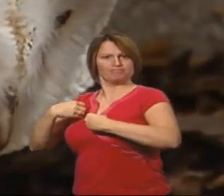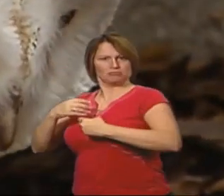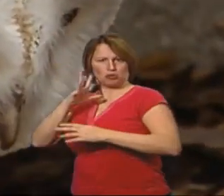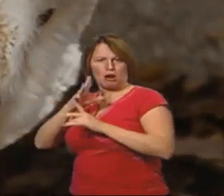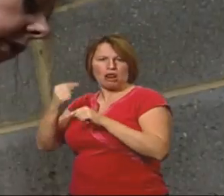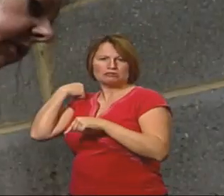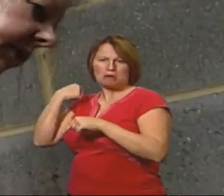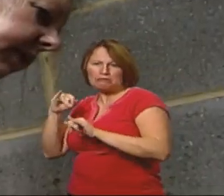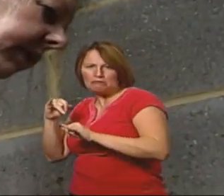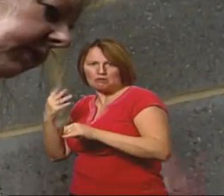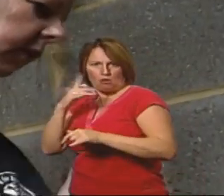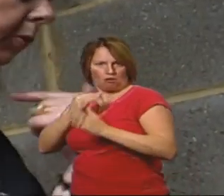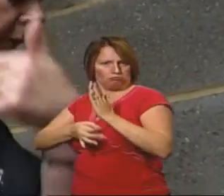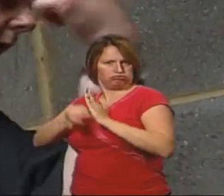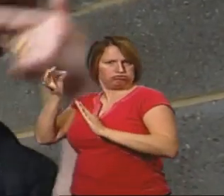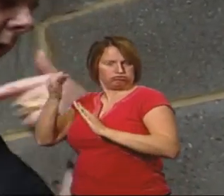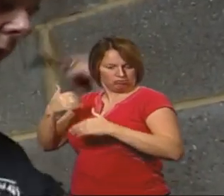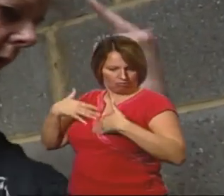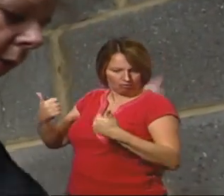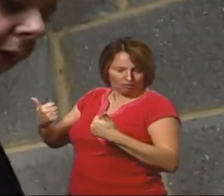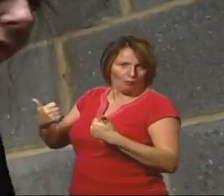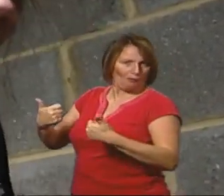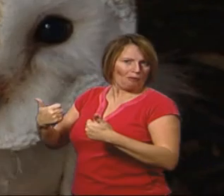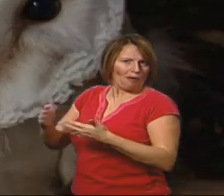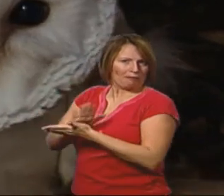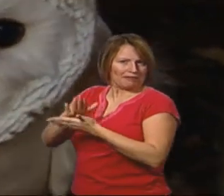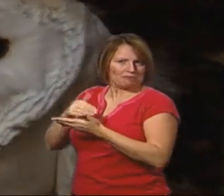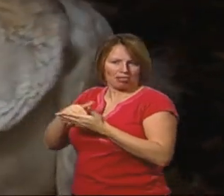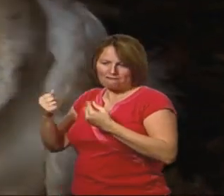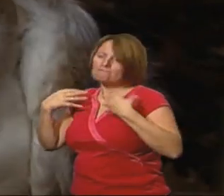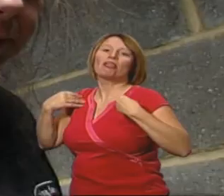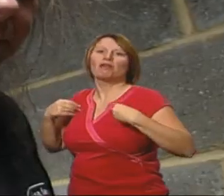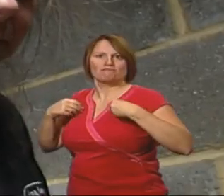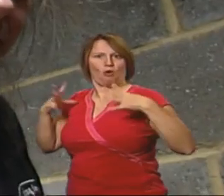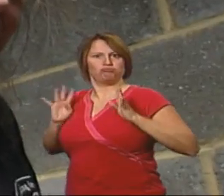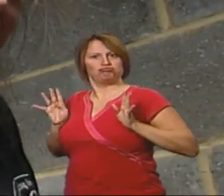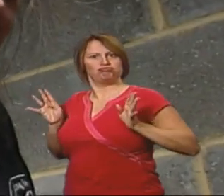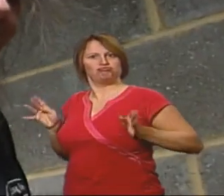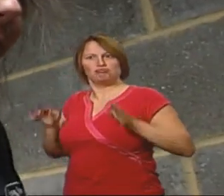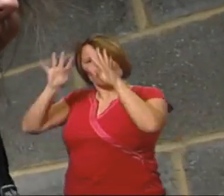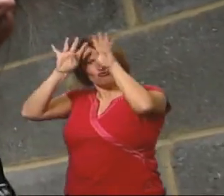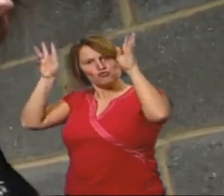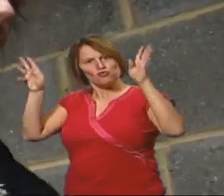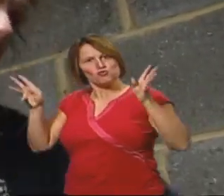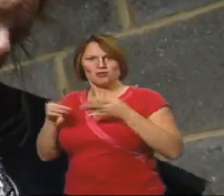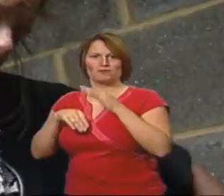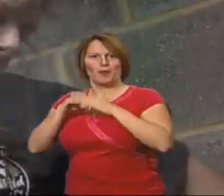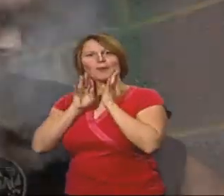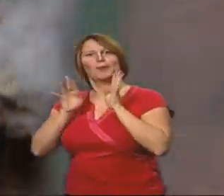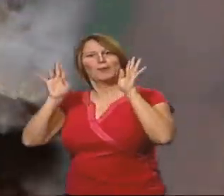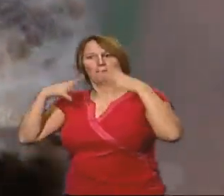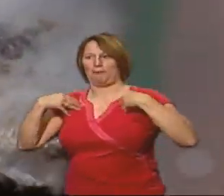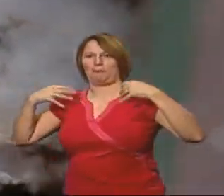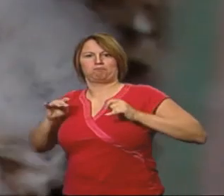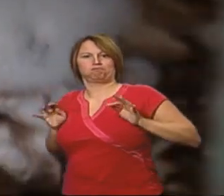how far advanced he is. He's got his proper little ring of feathers around his face. Because he was in the corner all sort of